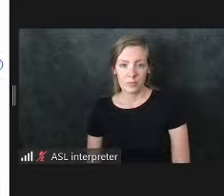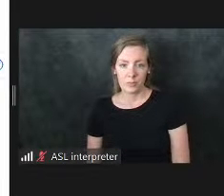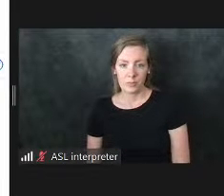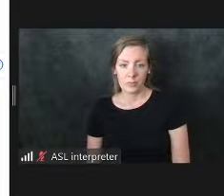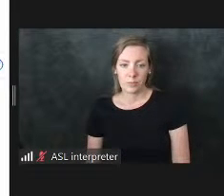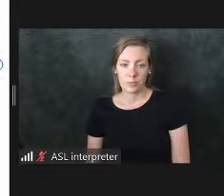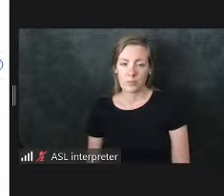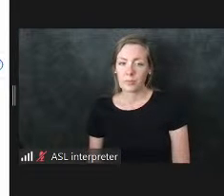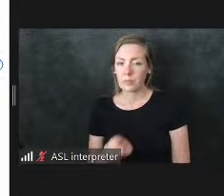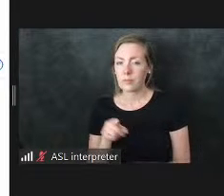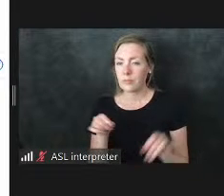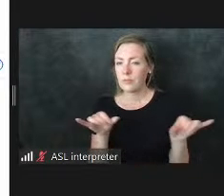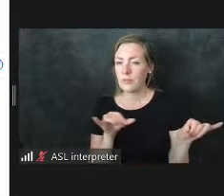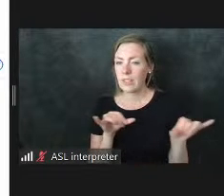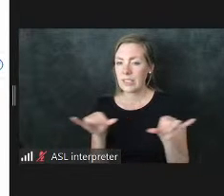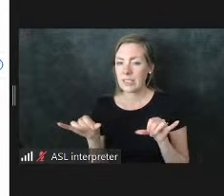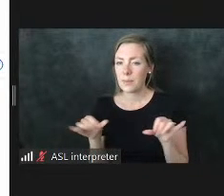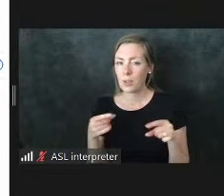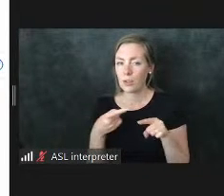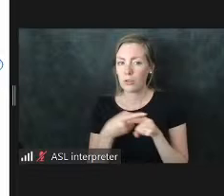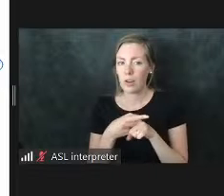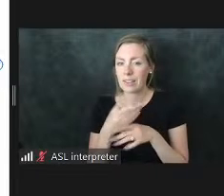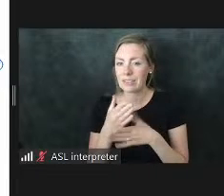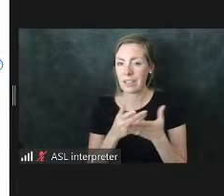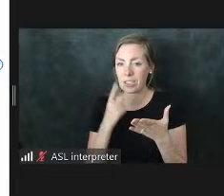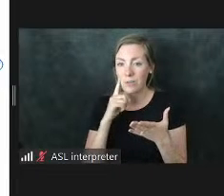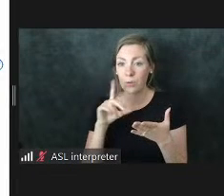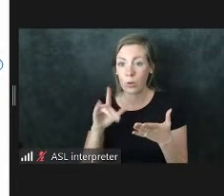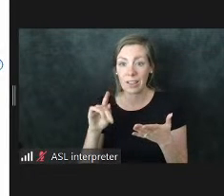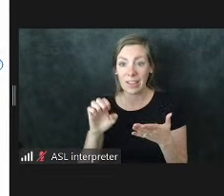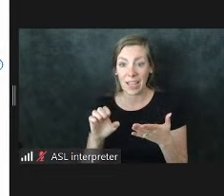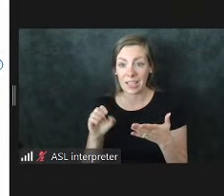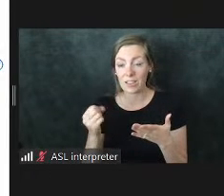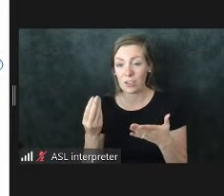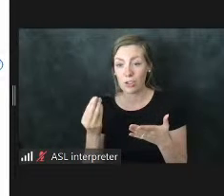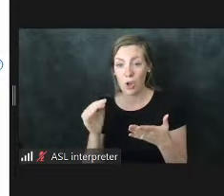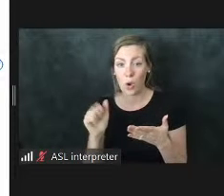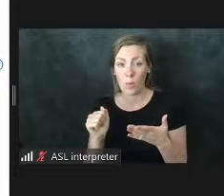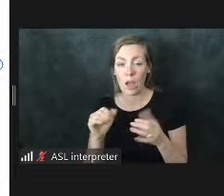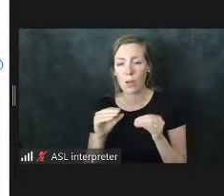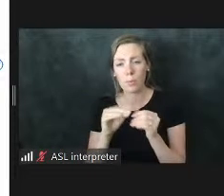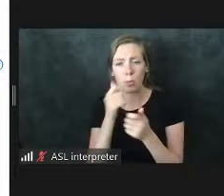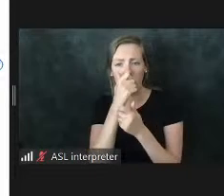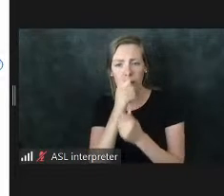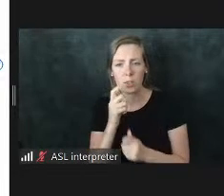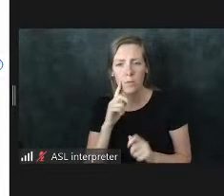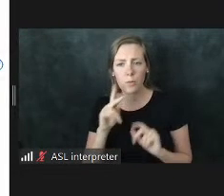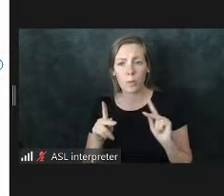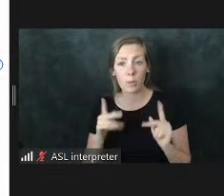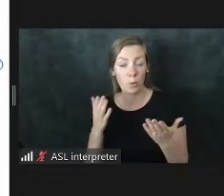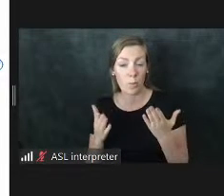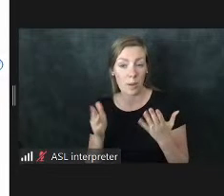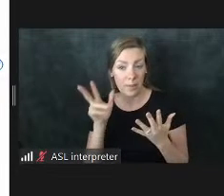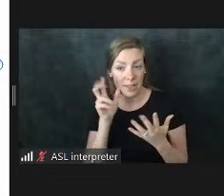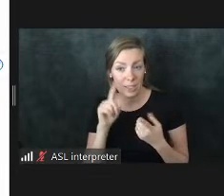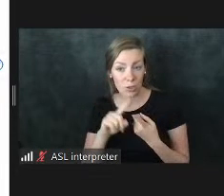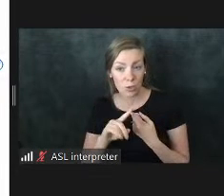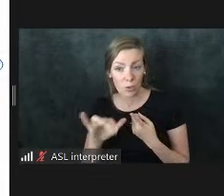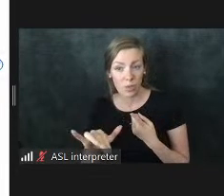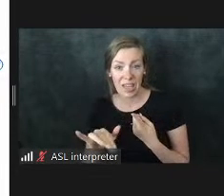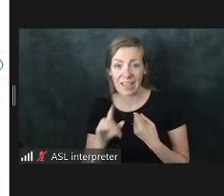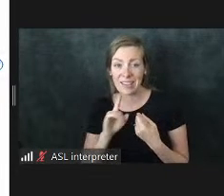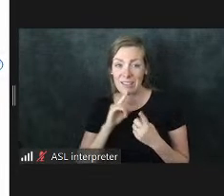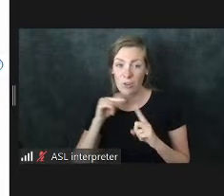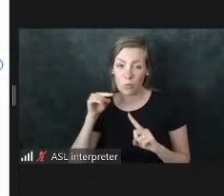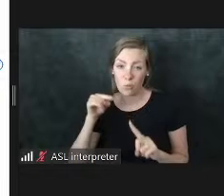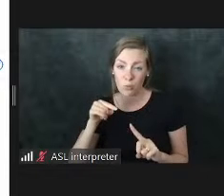similar simplified cross section for Lake Sonoma. Probably Todo more lago- interest to people that might be listening right now. This is really the el lago-